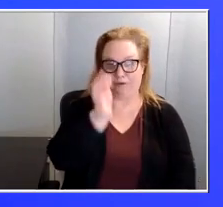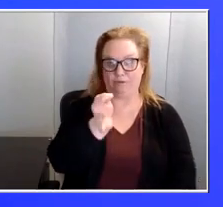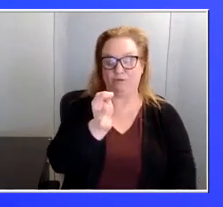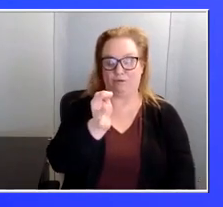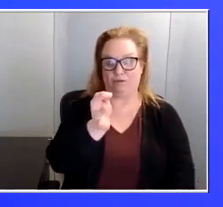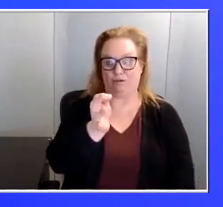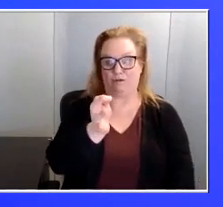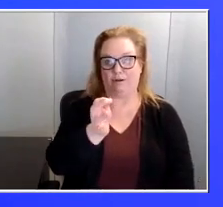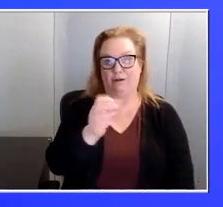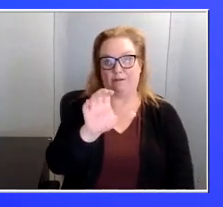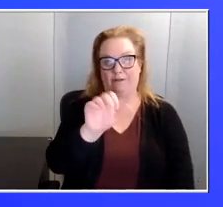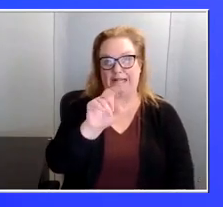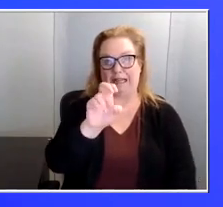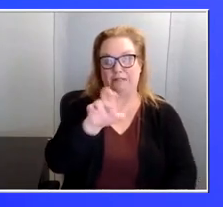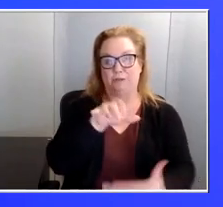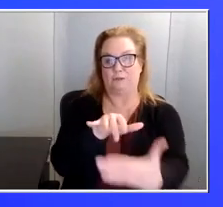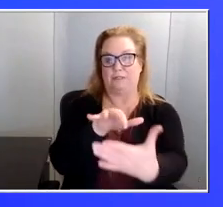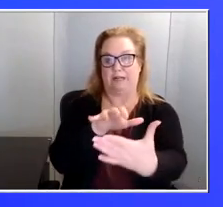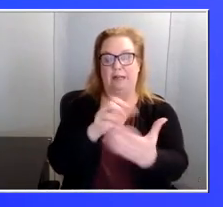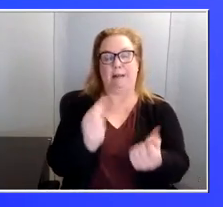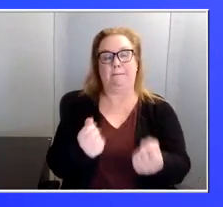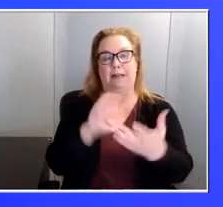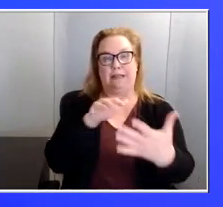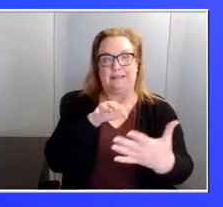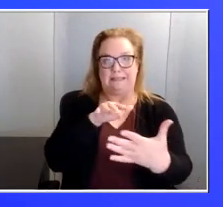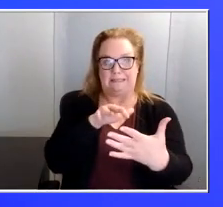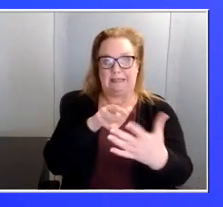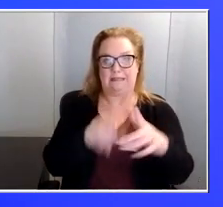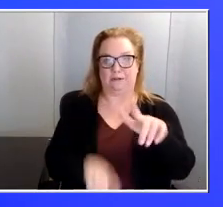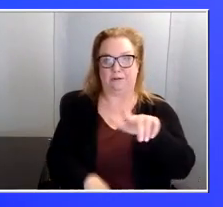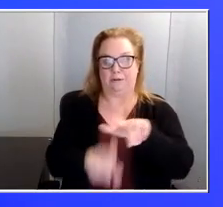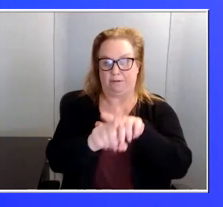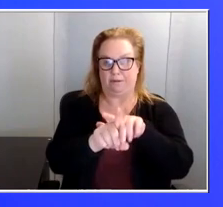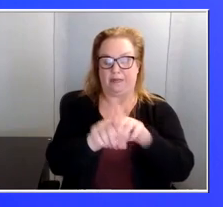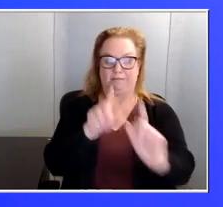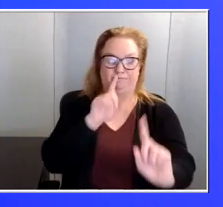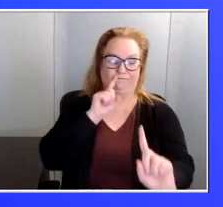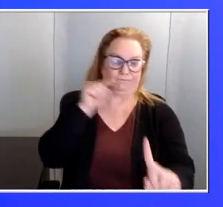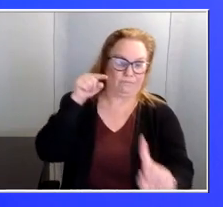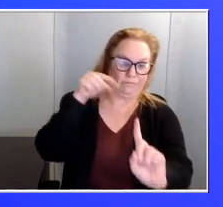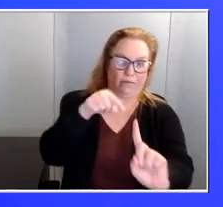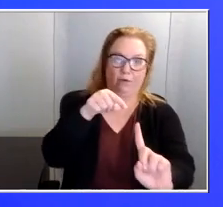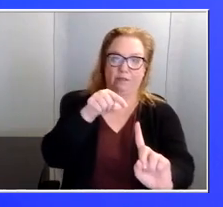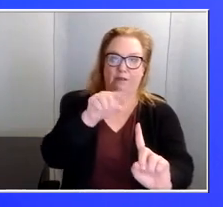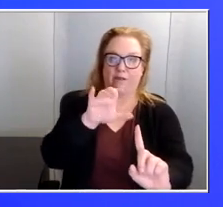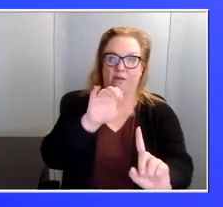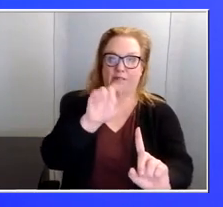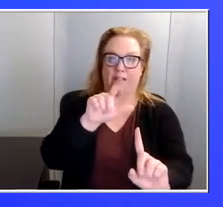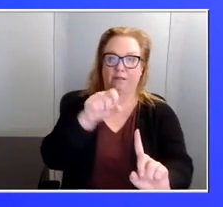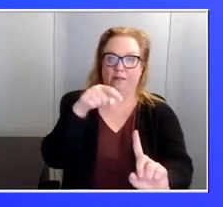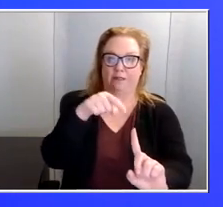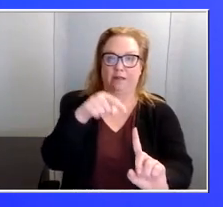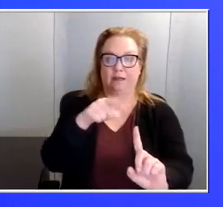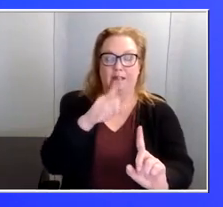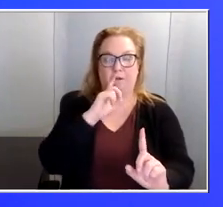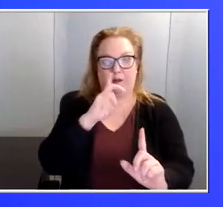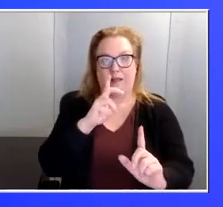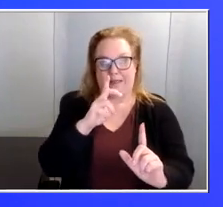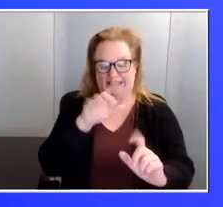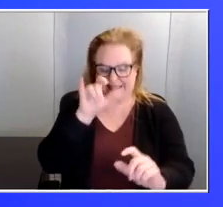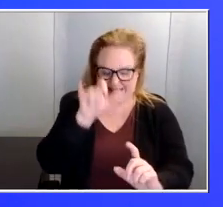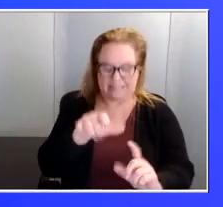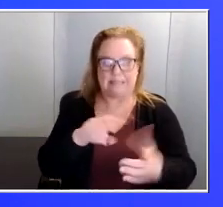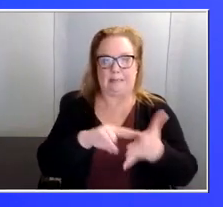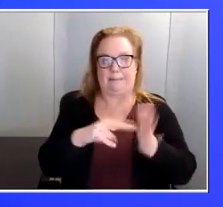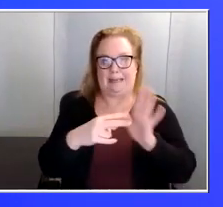many of these trials coming out, many of these bispecific and CAR T that target other things. it is actually the definition of game changer in the landscape of